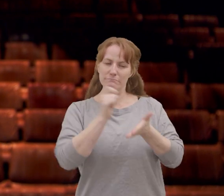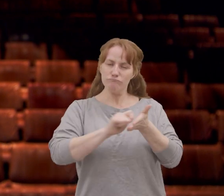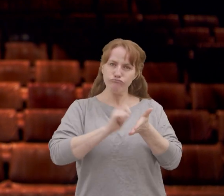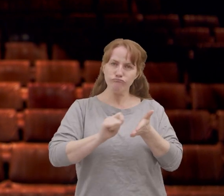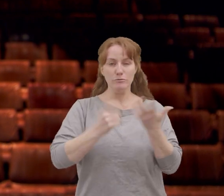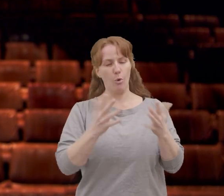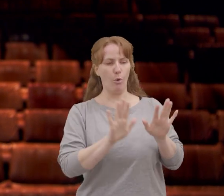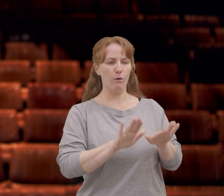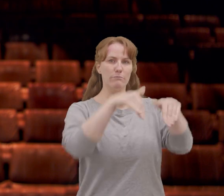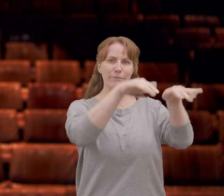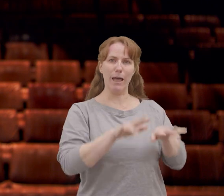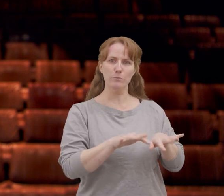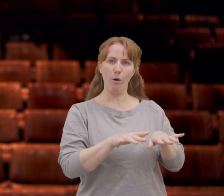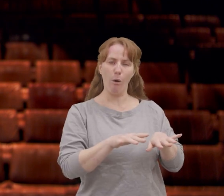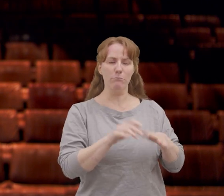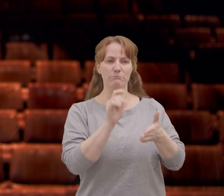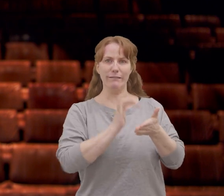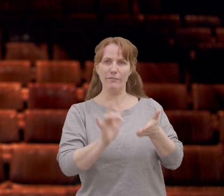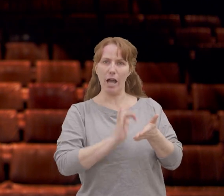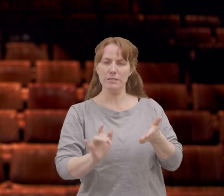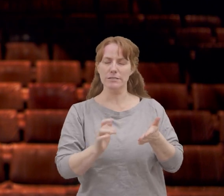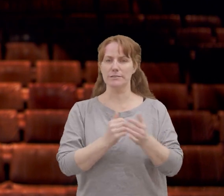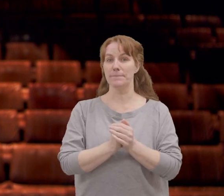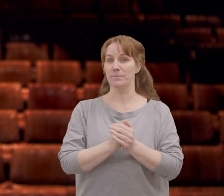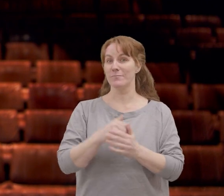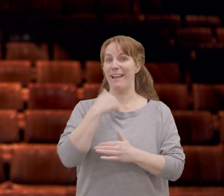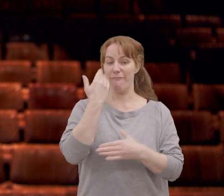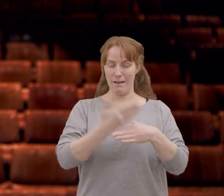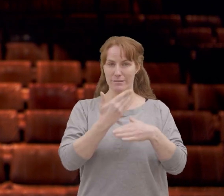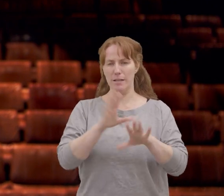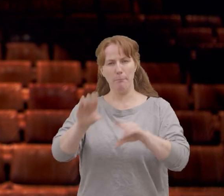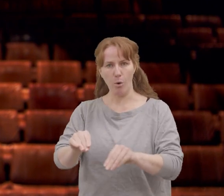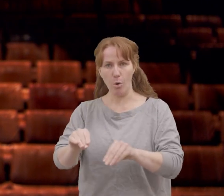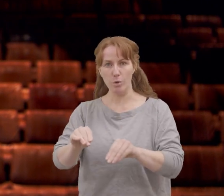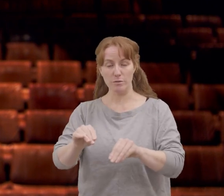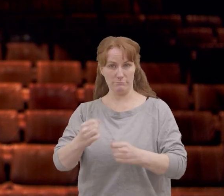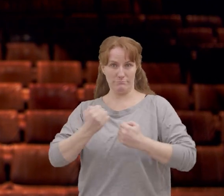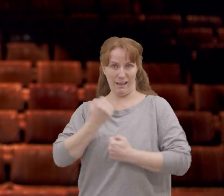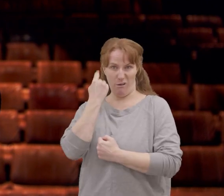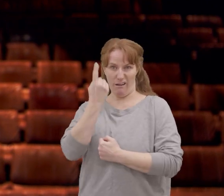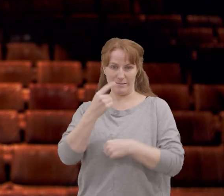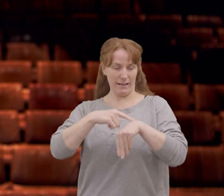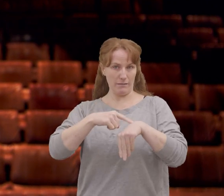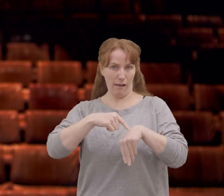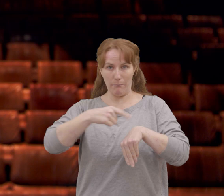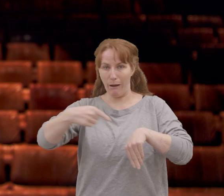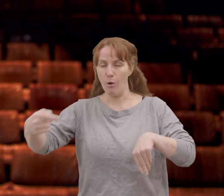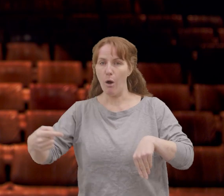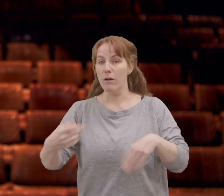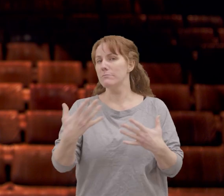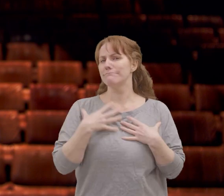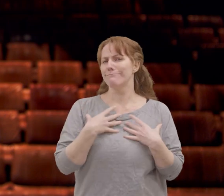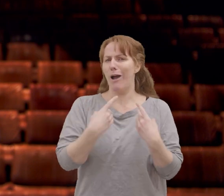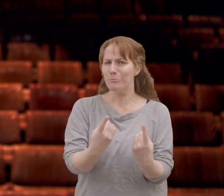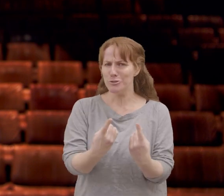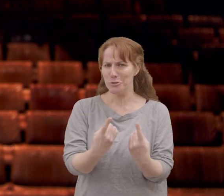notebook and a pen or a device of some kind. For each exercise, press pause until you're done. We've suggested a length of time that you might want to